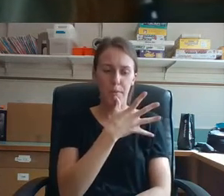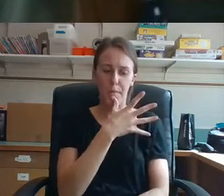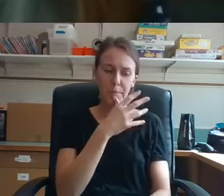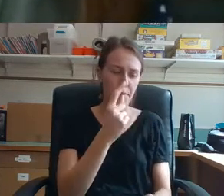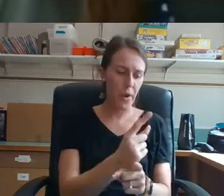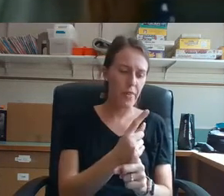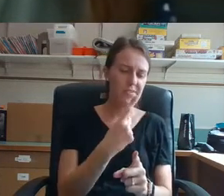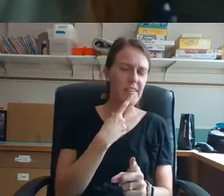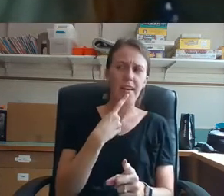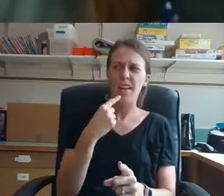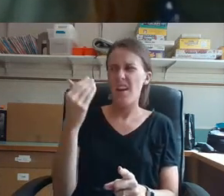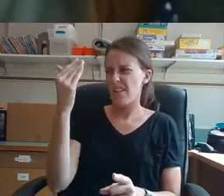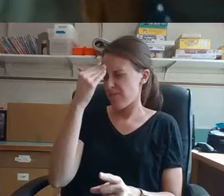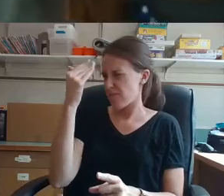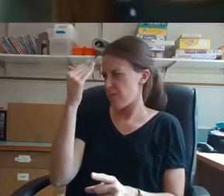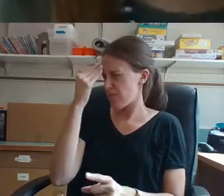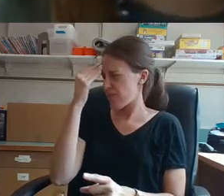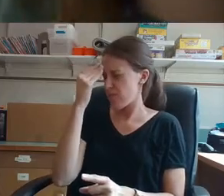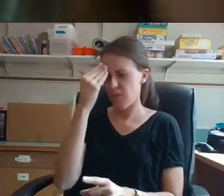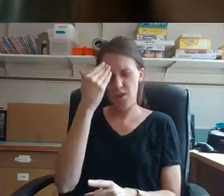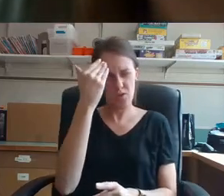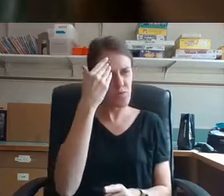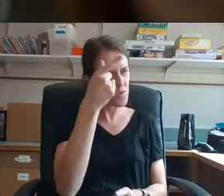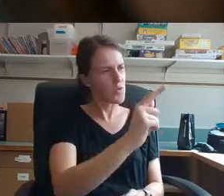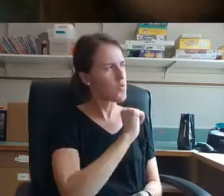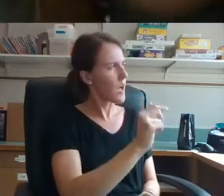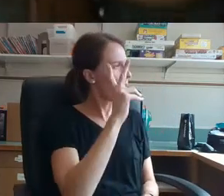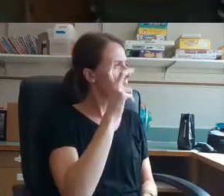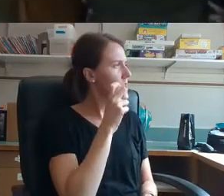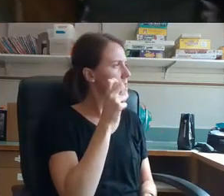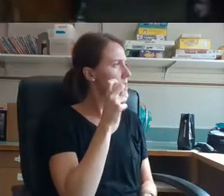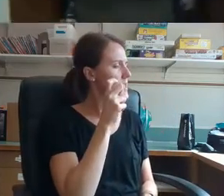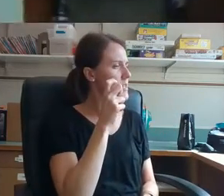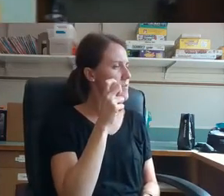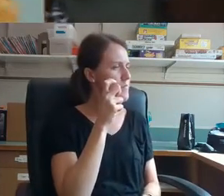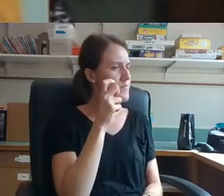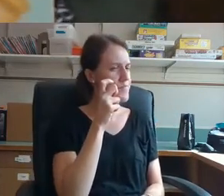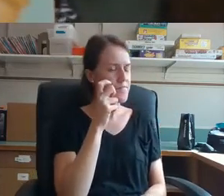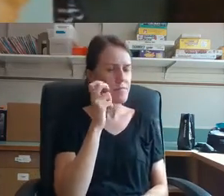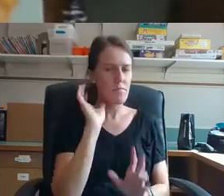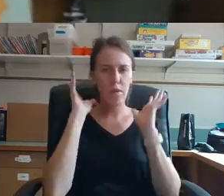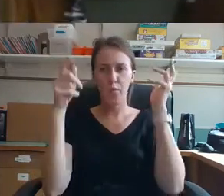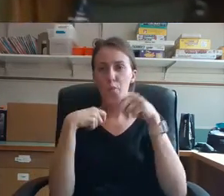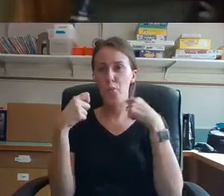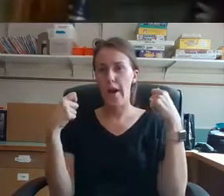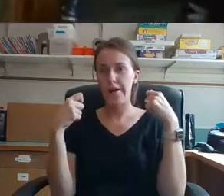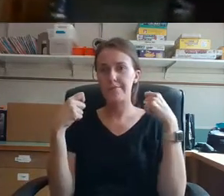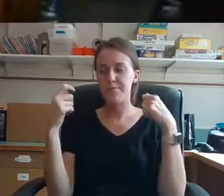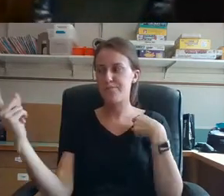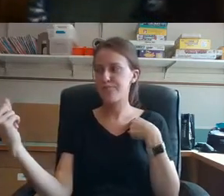listen. Little Red Riding Hood scrambled out of the cabinet and gave her brother a big, big